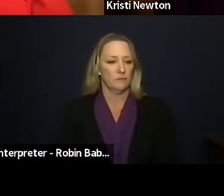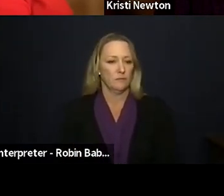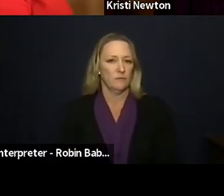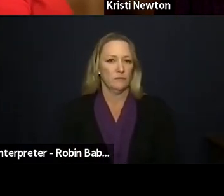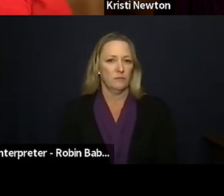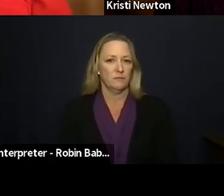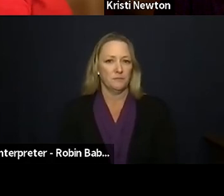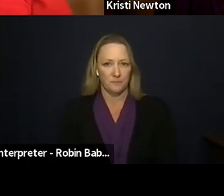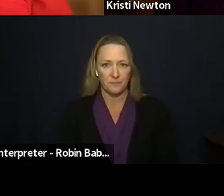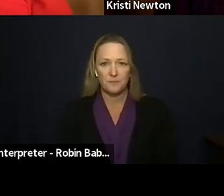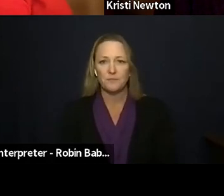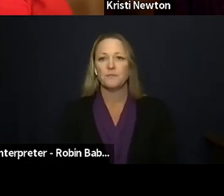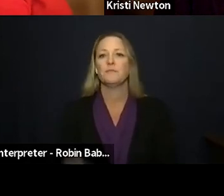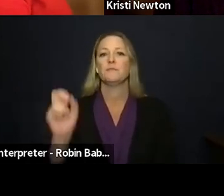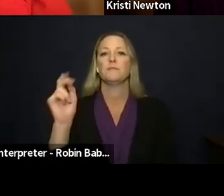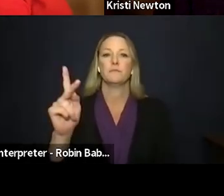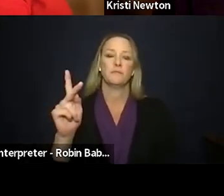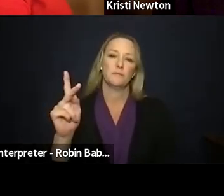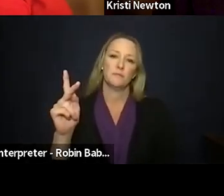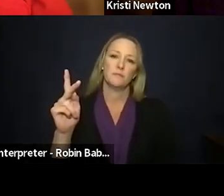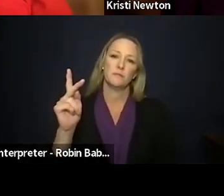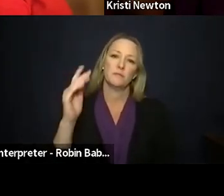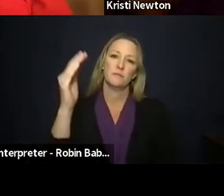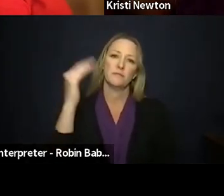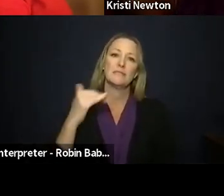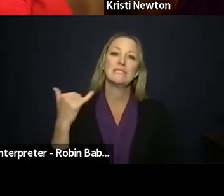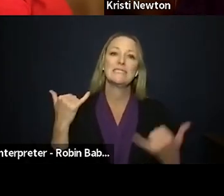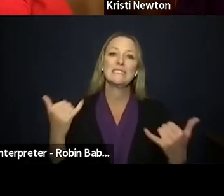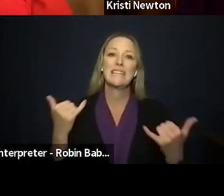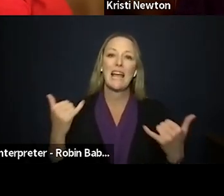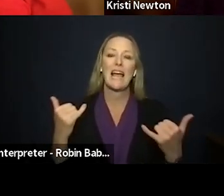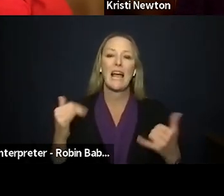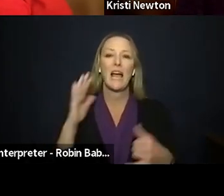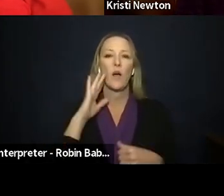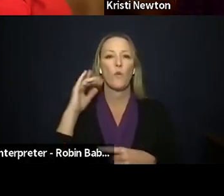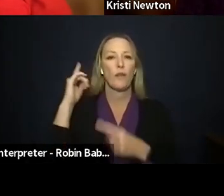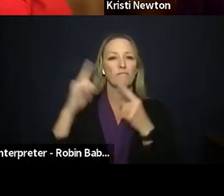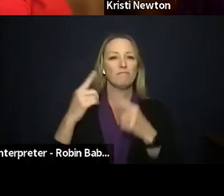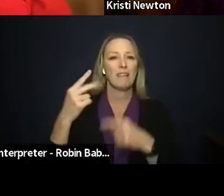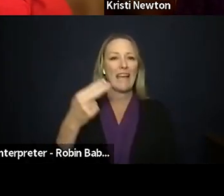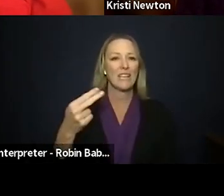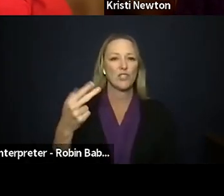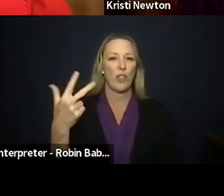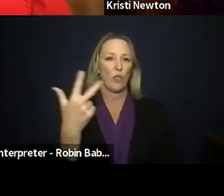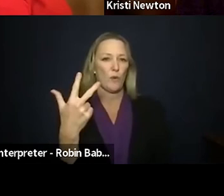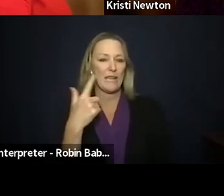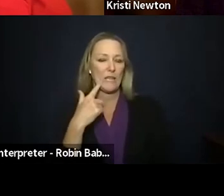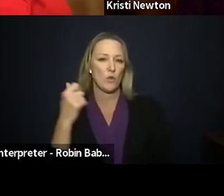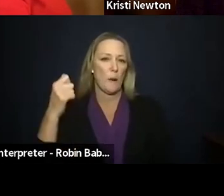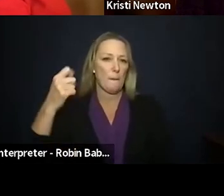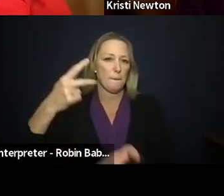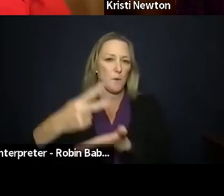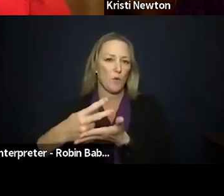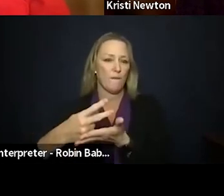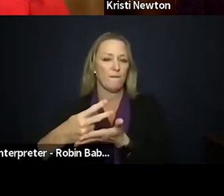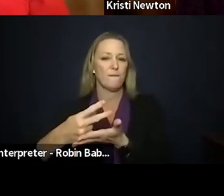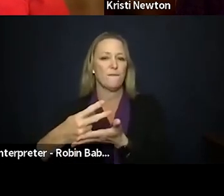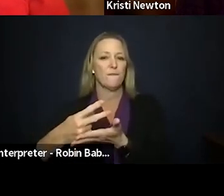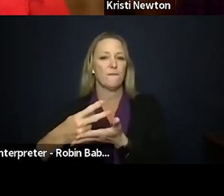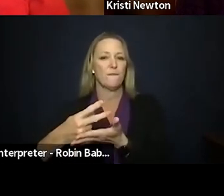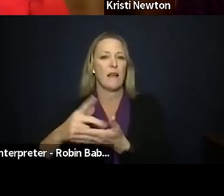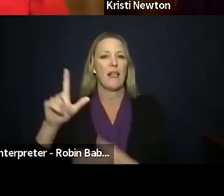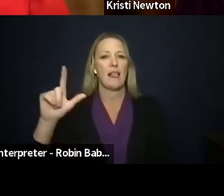okay we will now consider item h3 to approve la